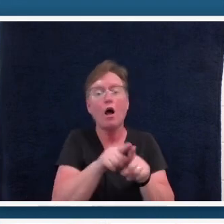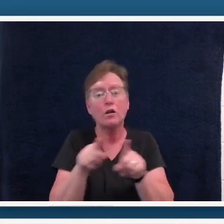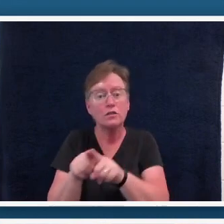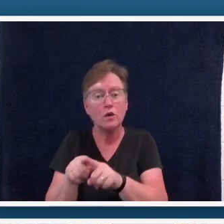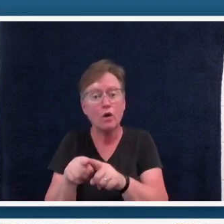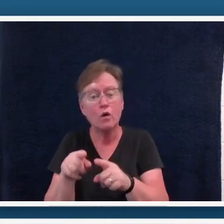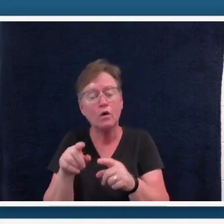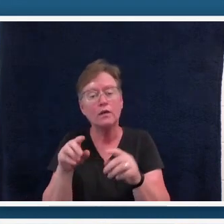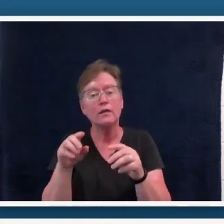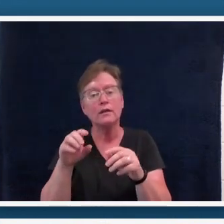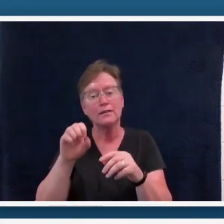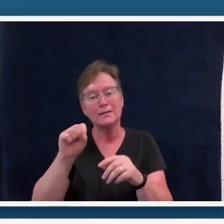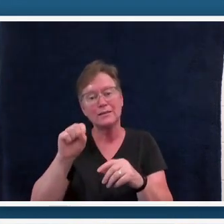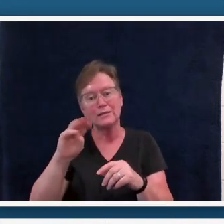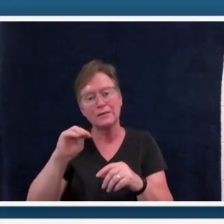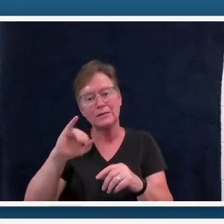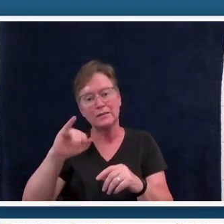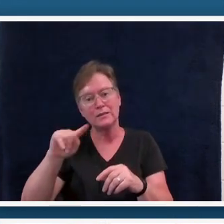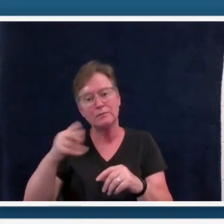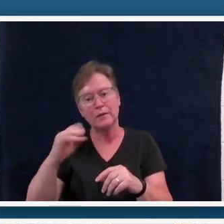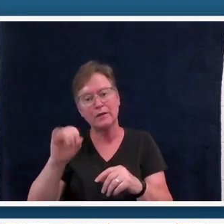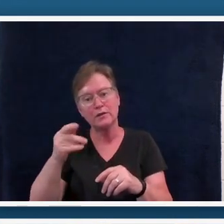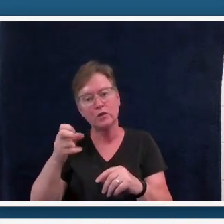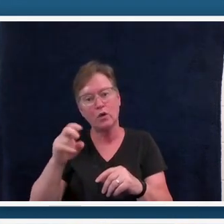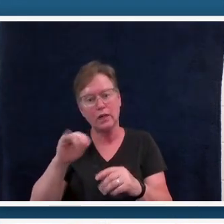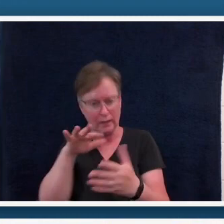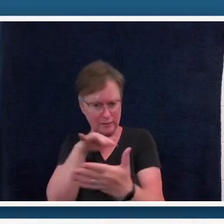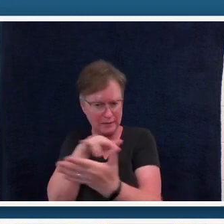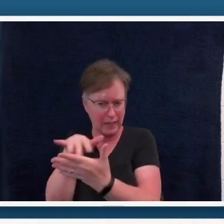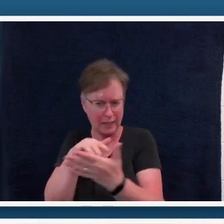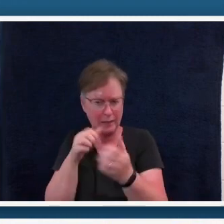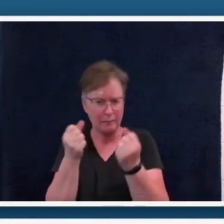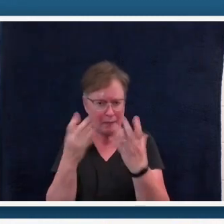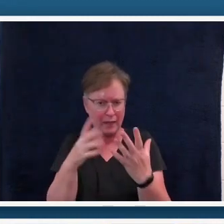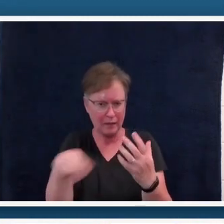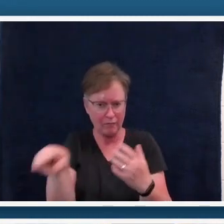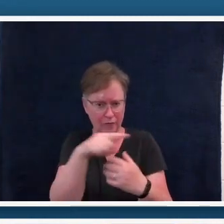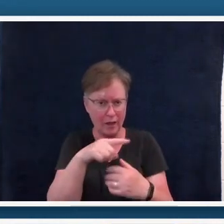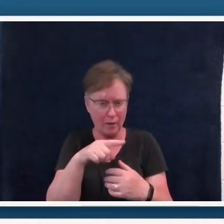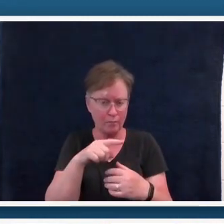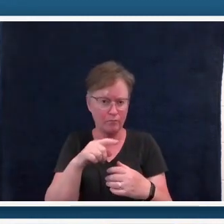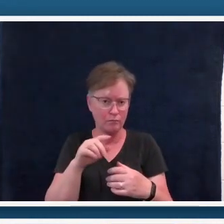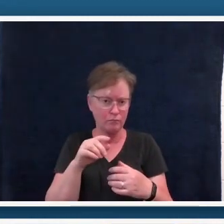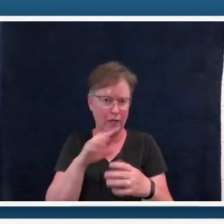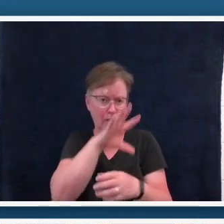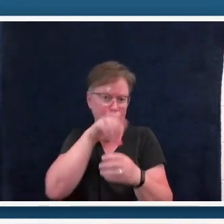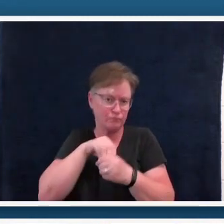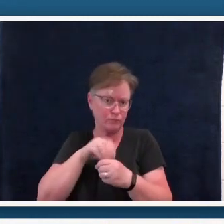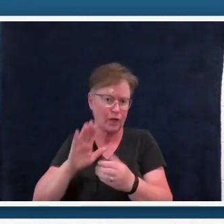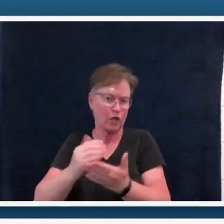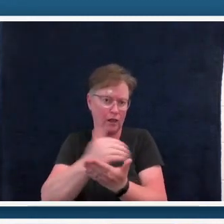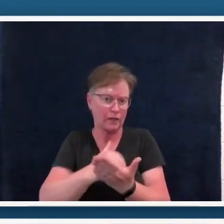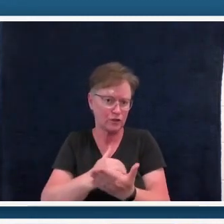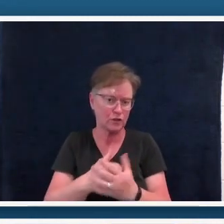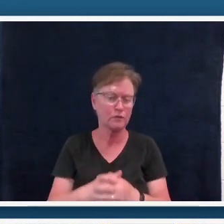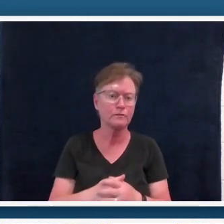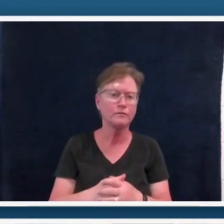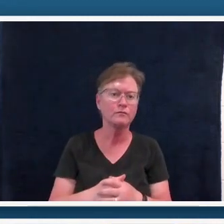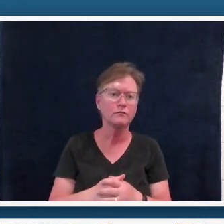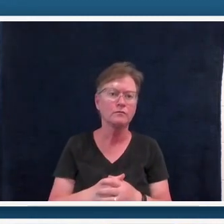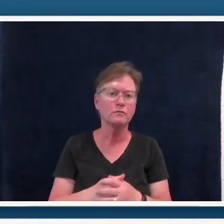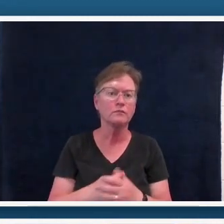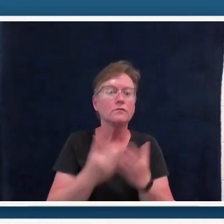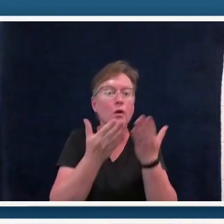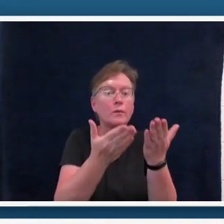or the drafts in its collection. And that is mostly what we will be looking at today. So here's an example